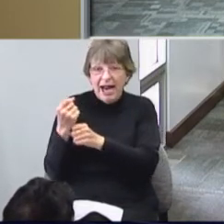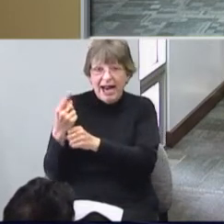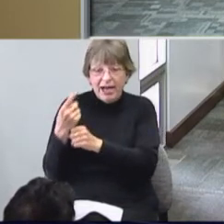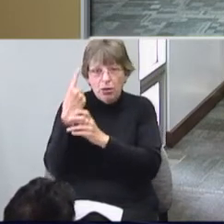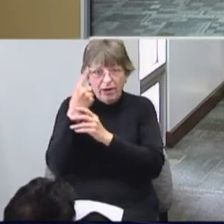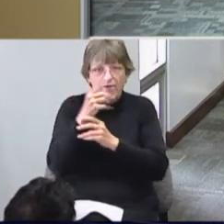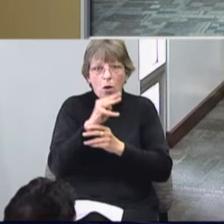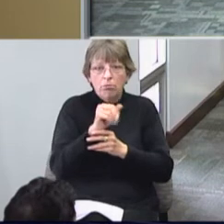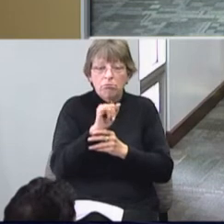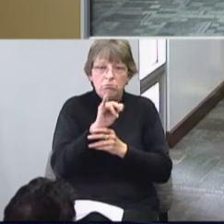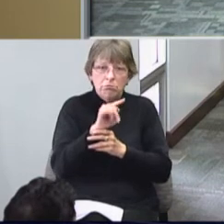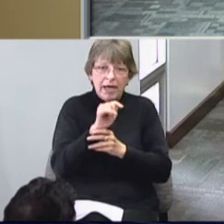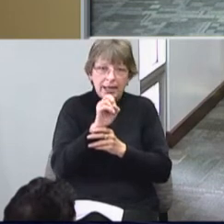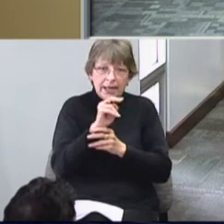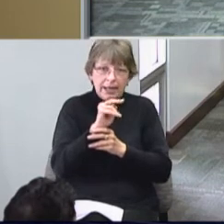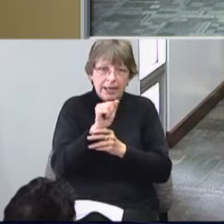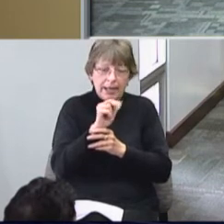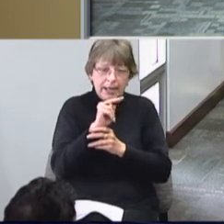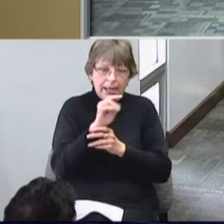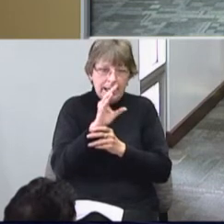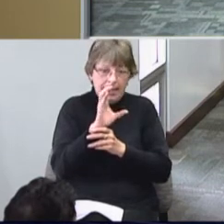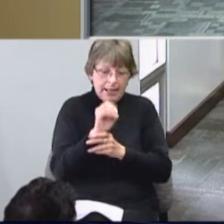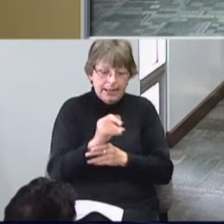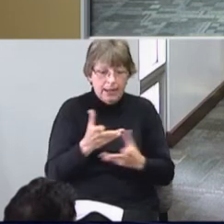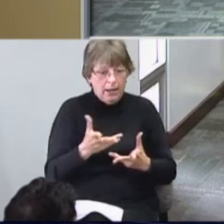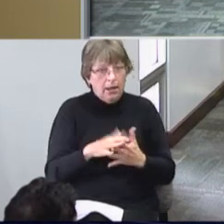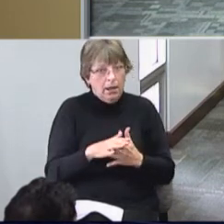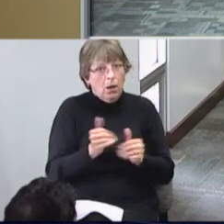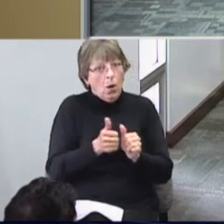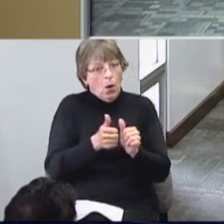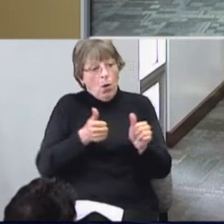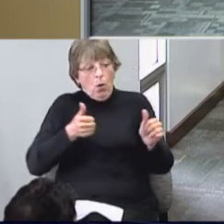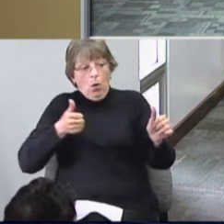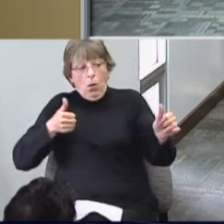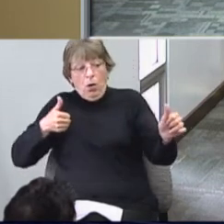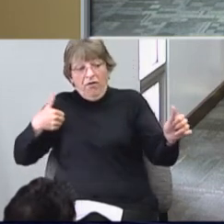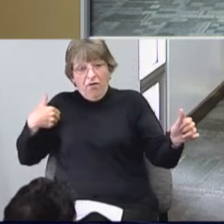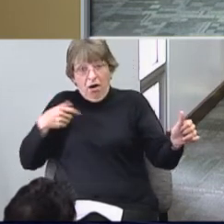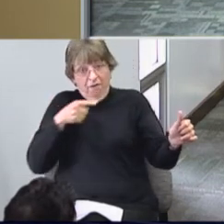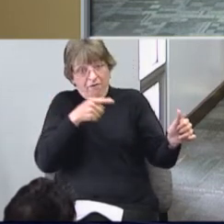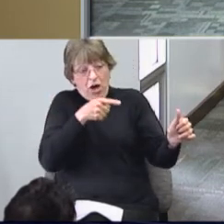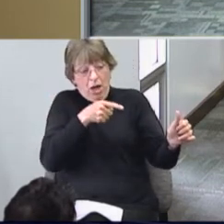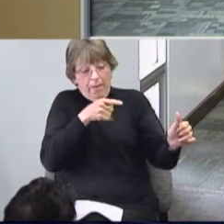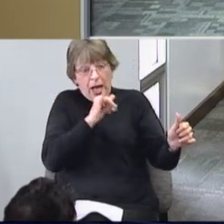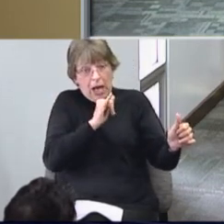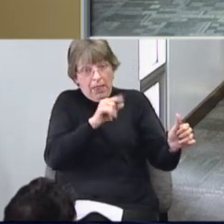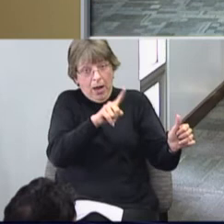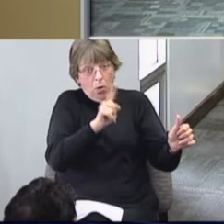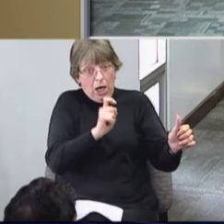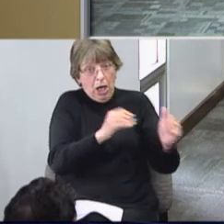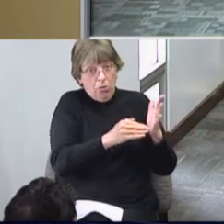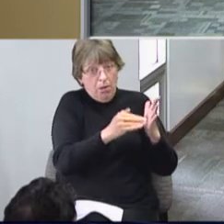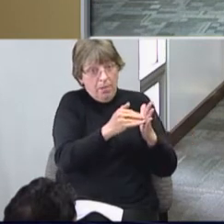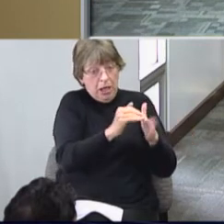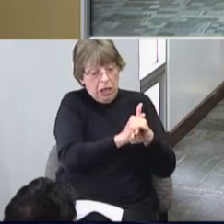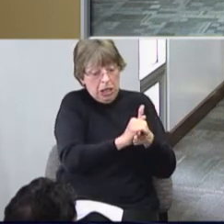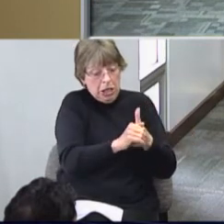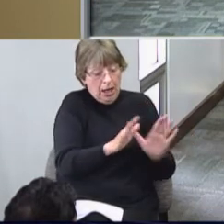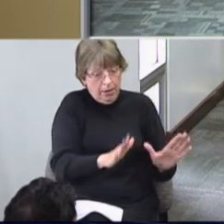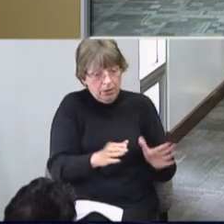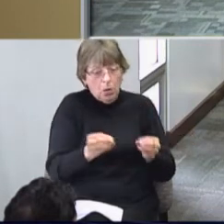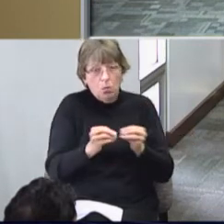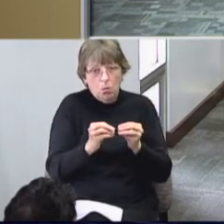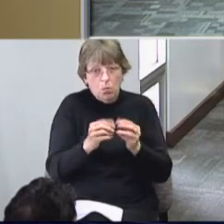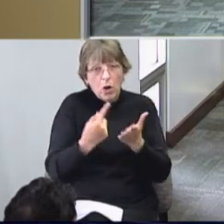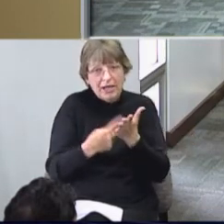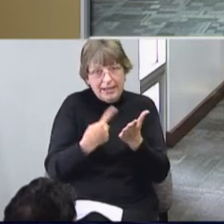and certainly we're far from the $100 million area. So a lot more discussions with Amtrak and BNSF